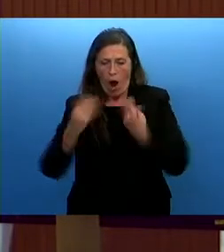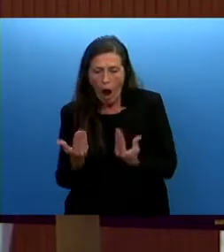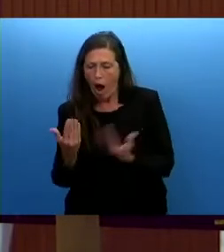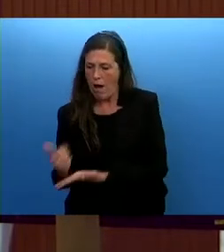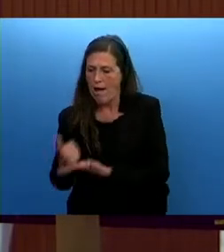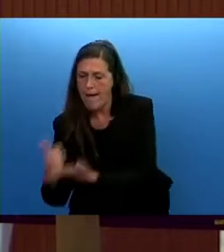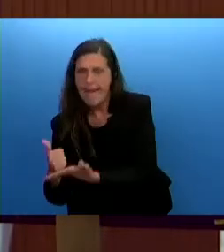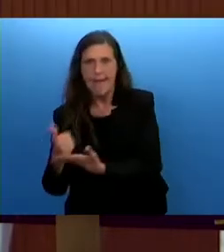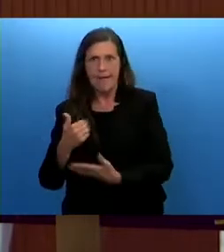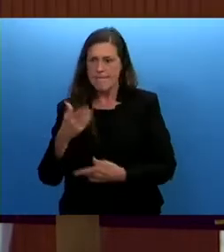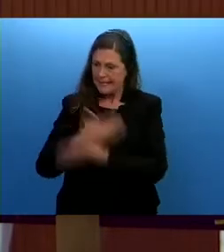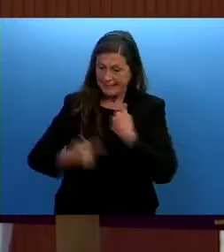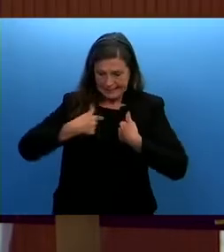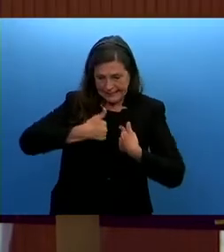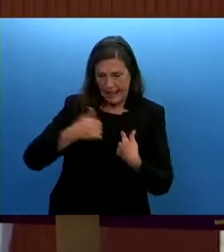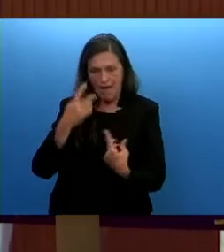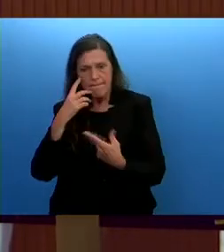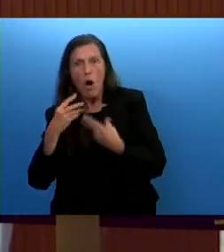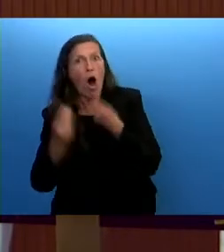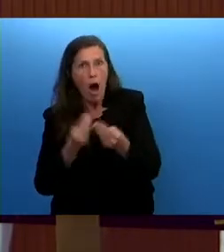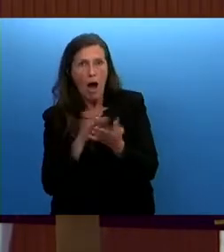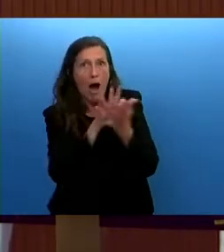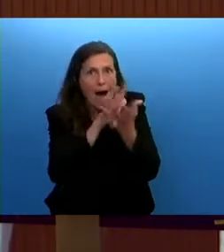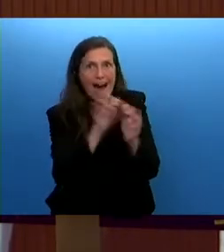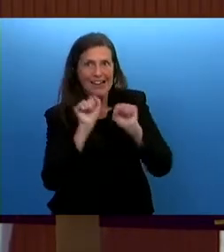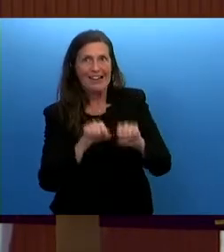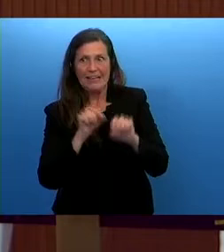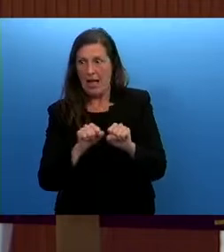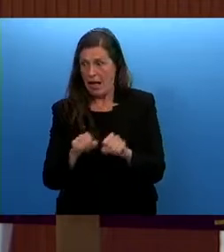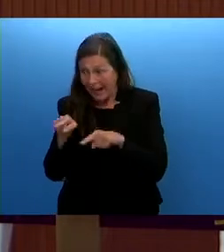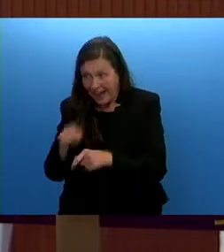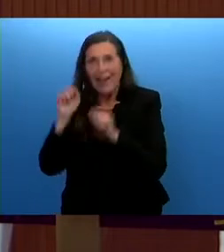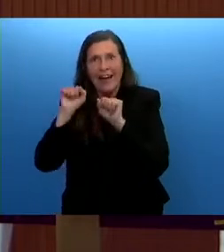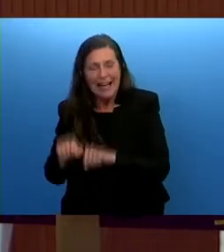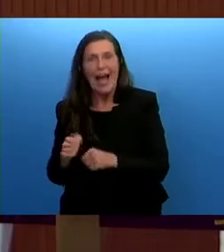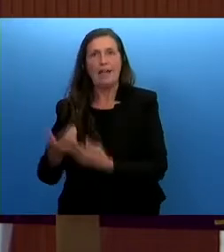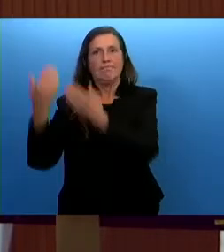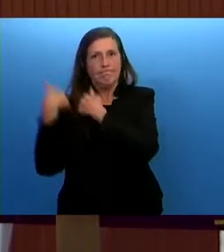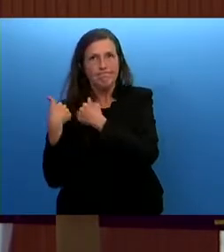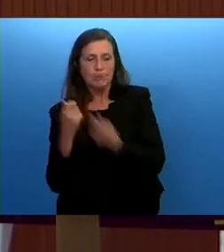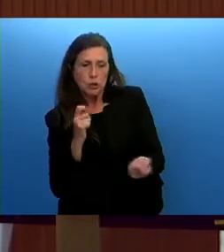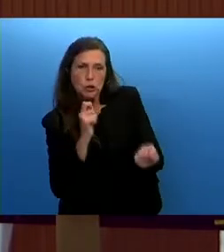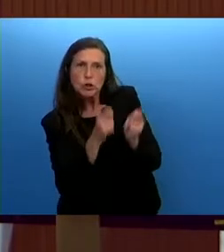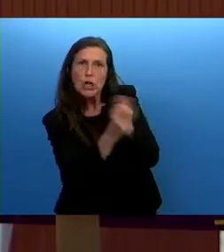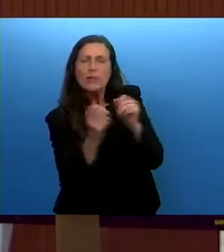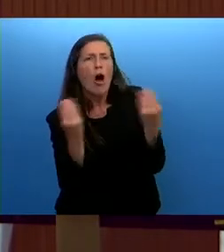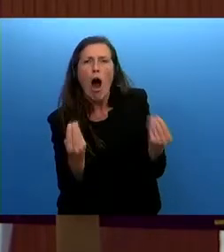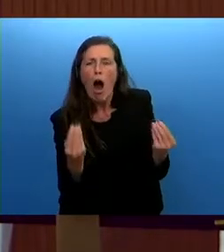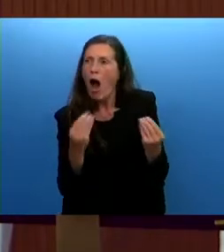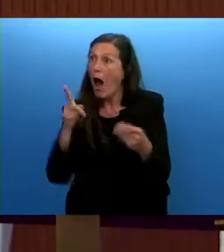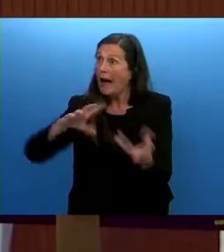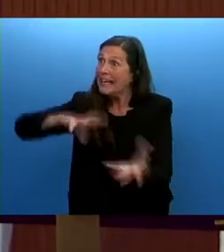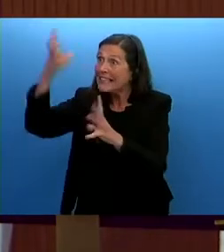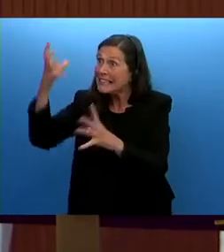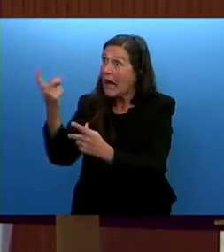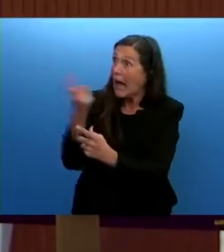resilient, inclusive, and equitable societies. They can become agents of change in disaster risk reduction